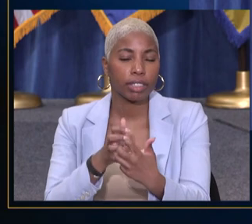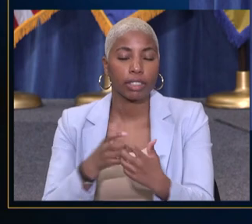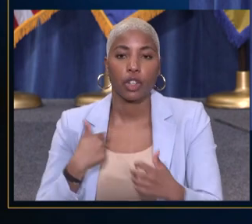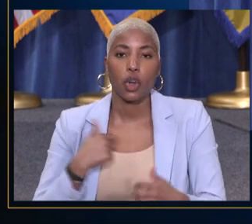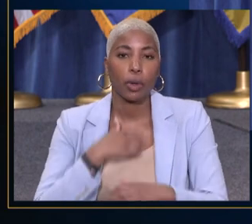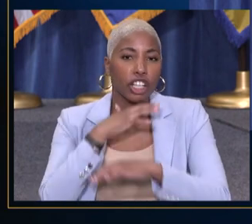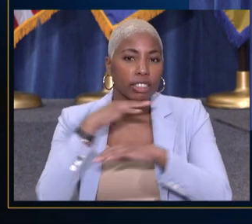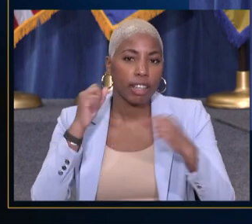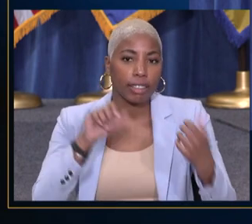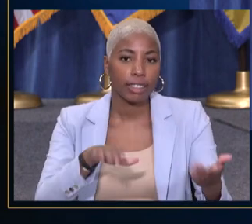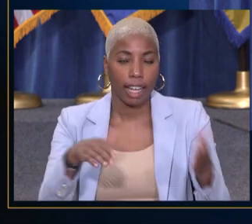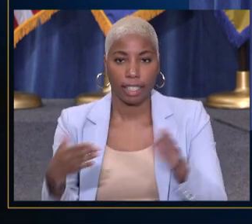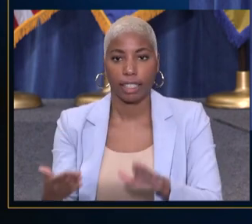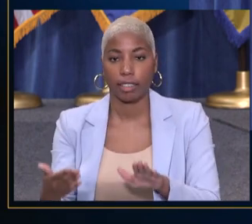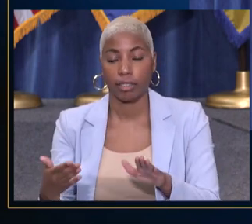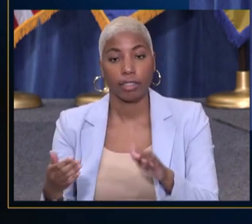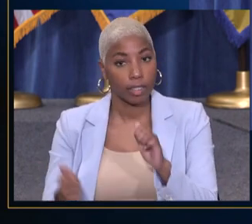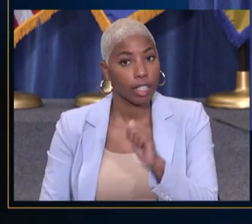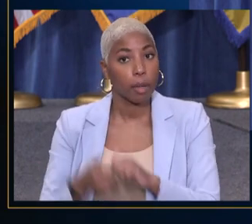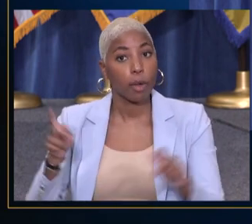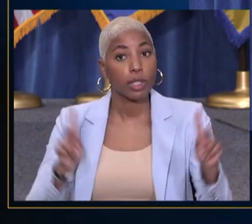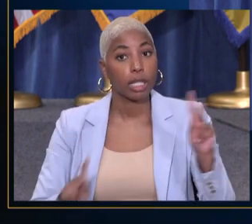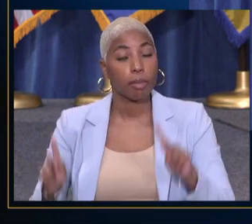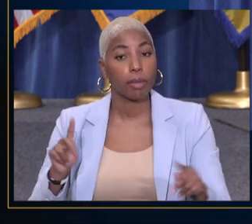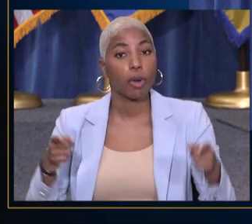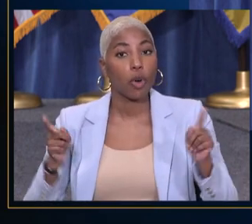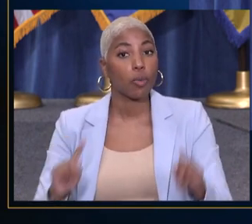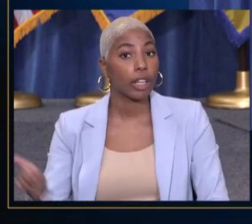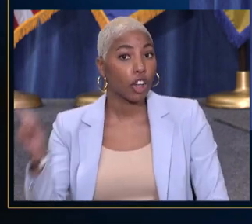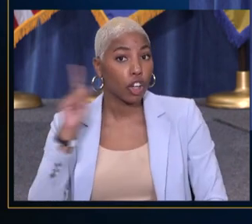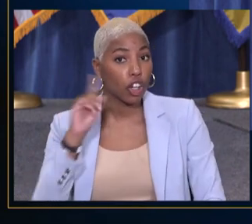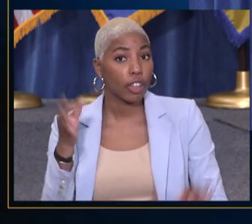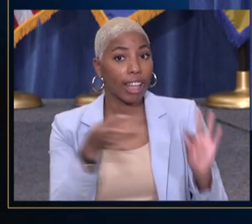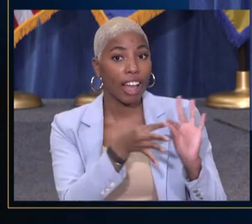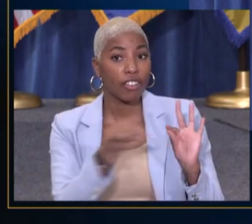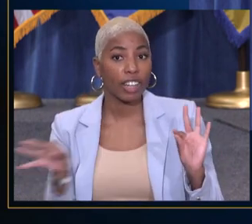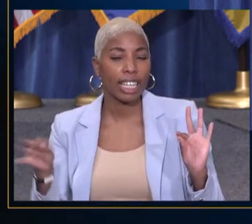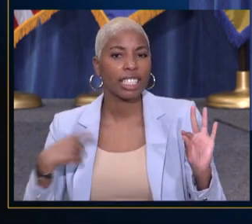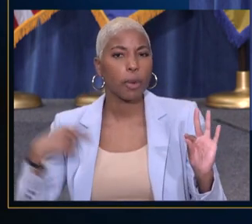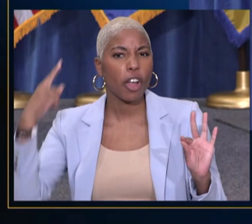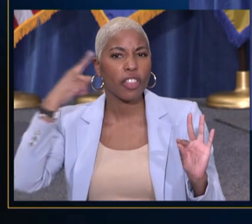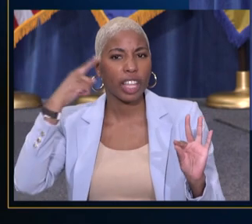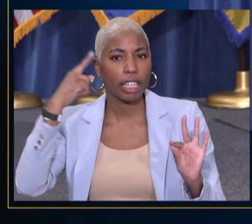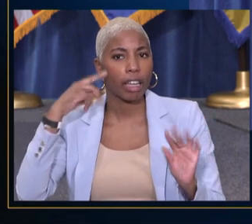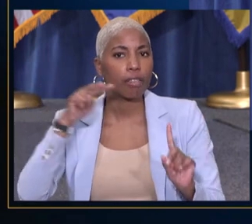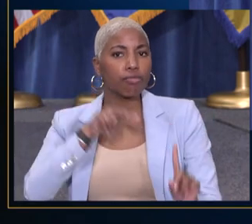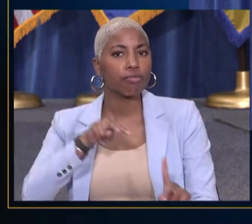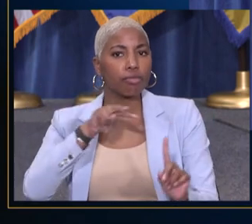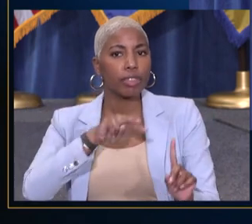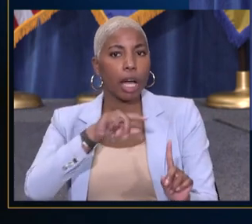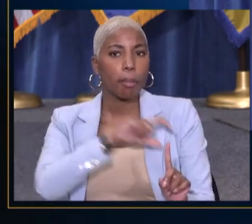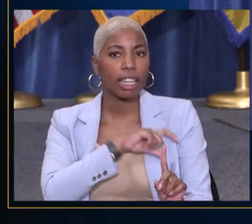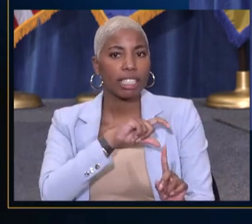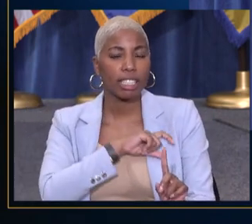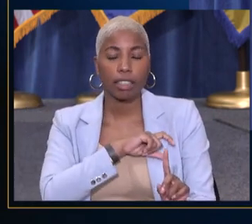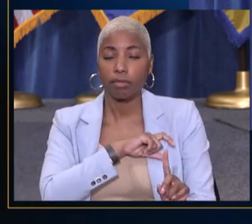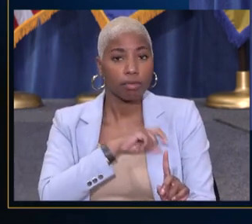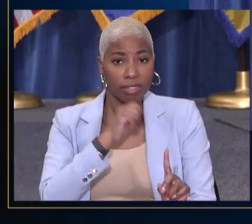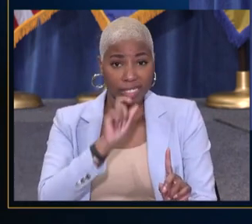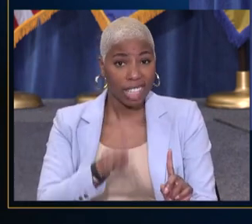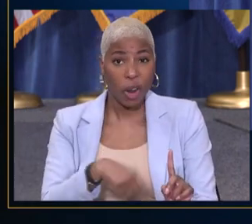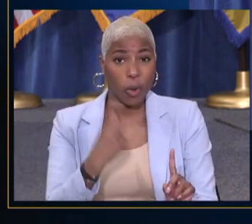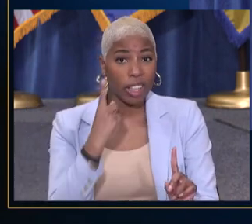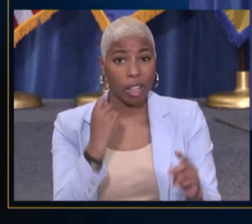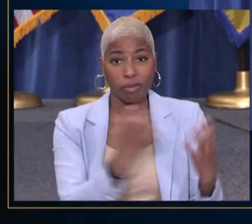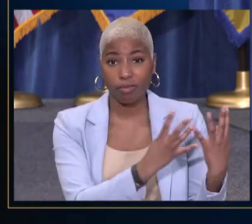dying. Now, most people, when they heard the phrase, they were thinking policing, but it wasn't just policing. It was a number of